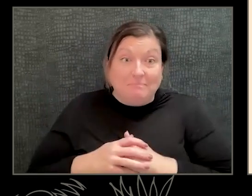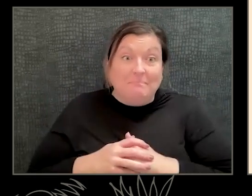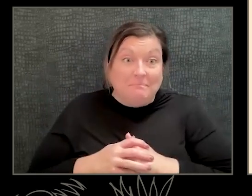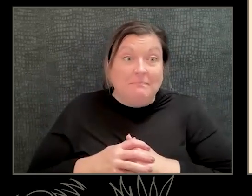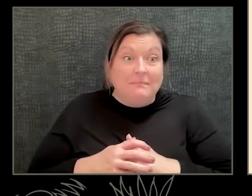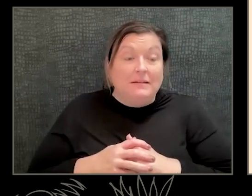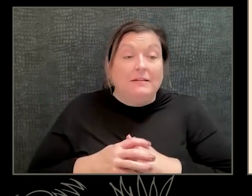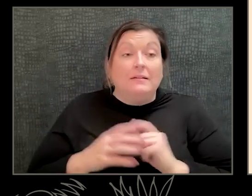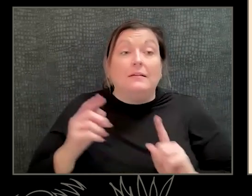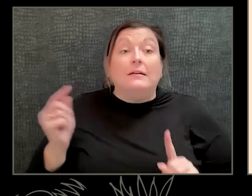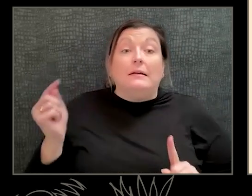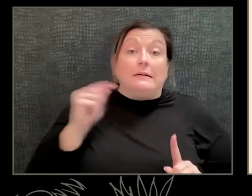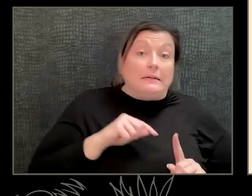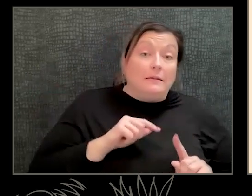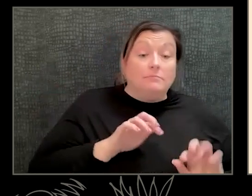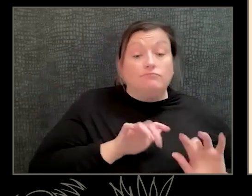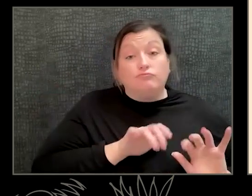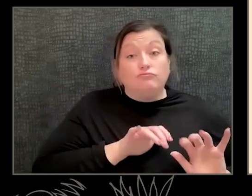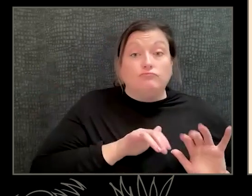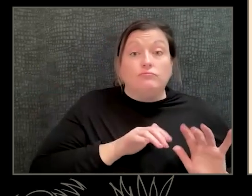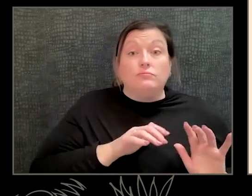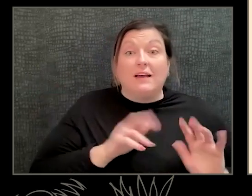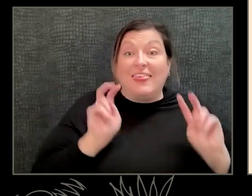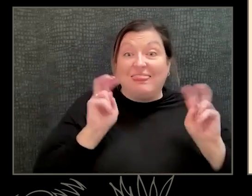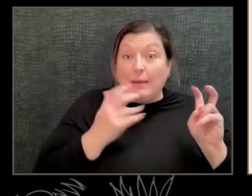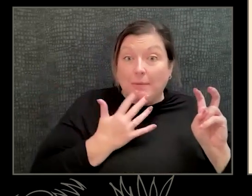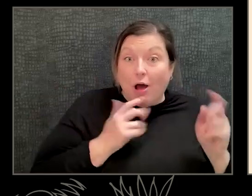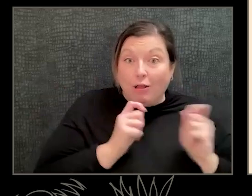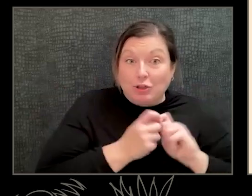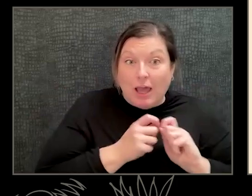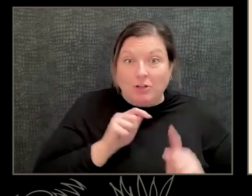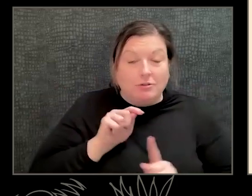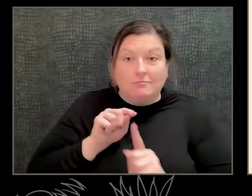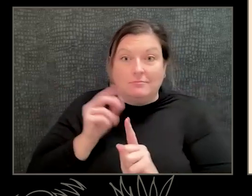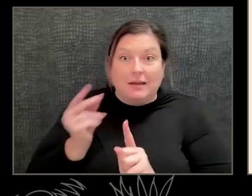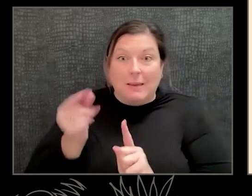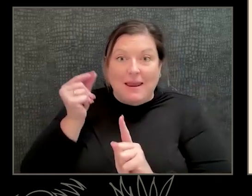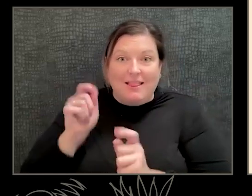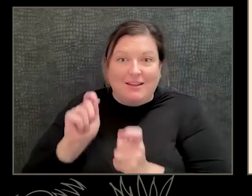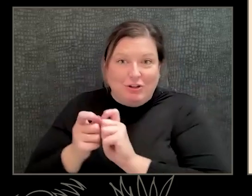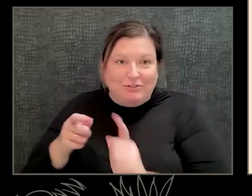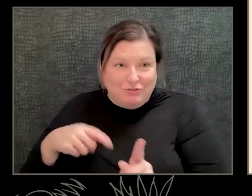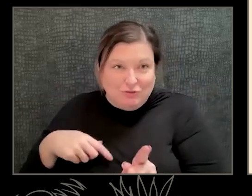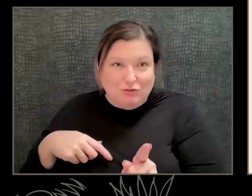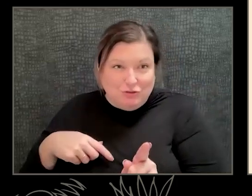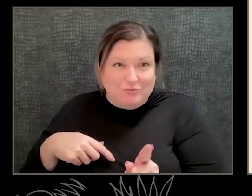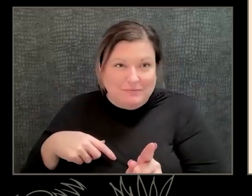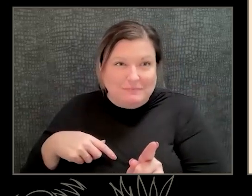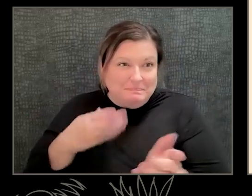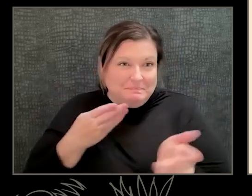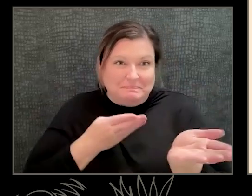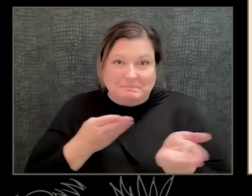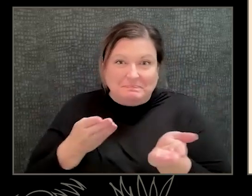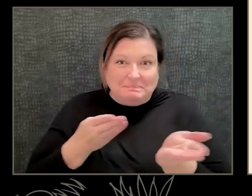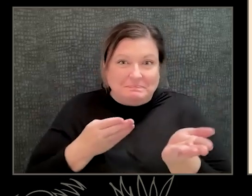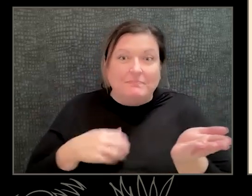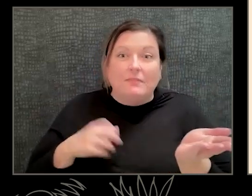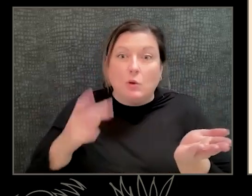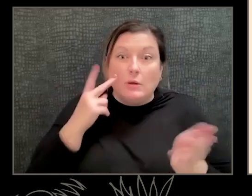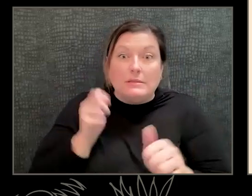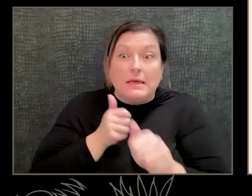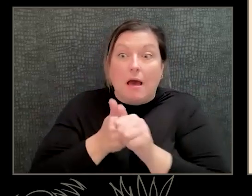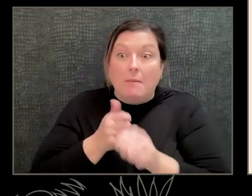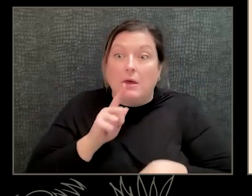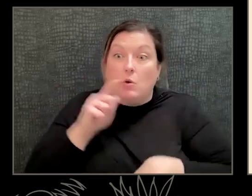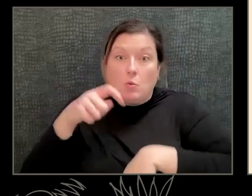even go there, update the theme color, maybe update a logo, and everything should just update in real